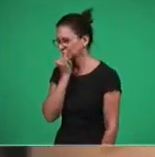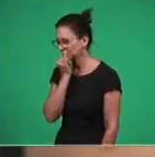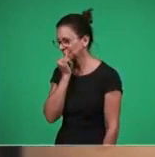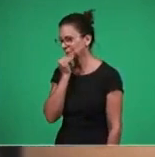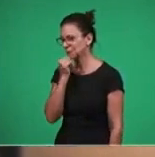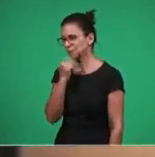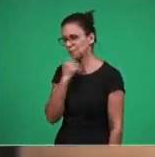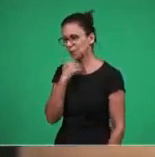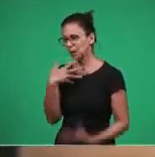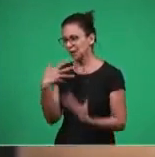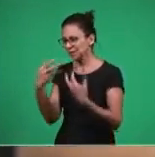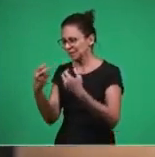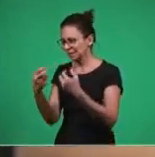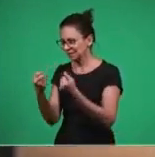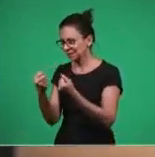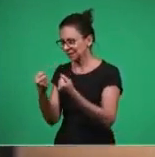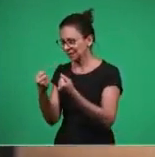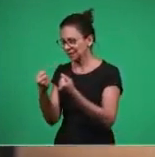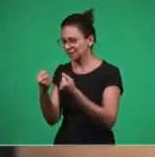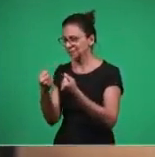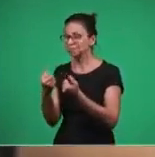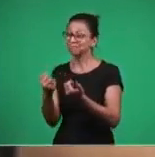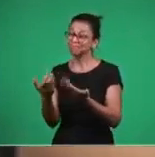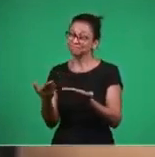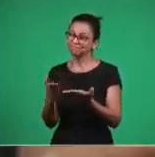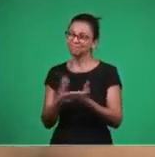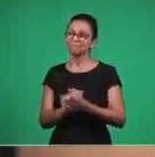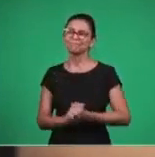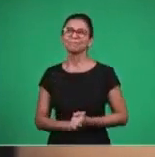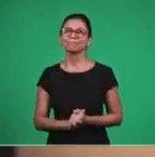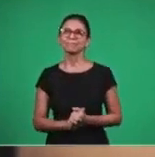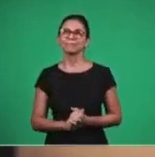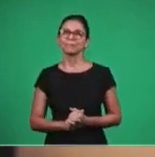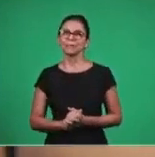field. The invitation of the Lord, who pays the